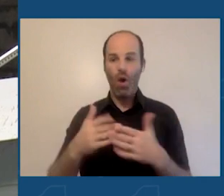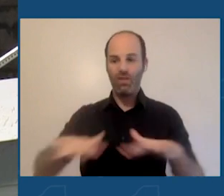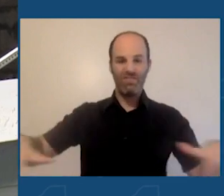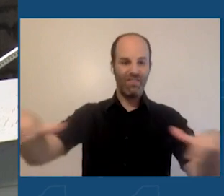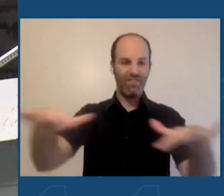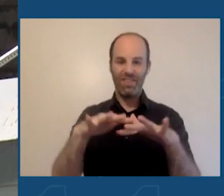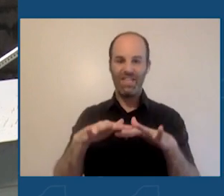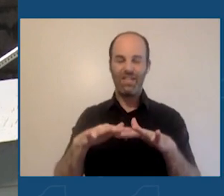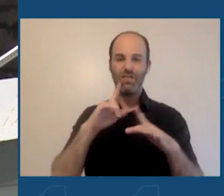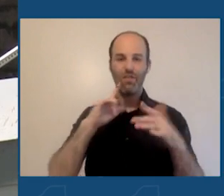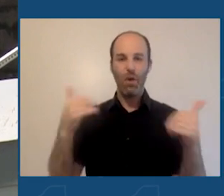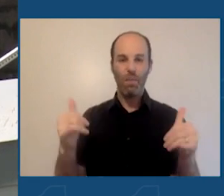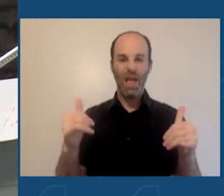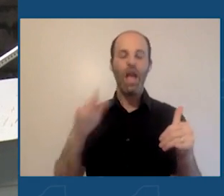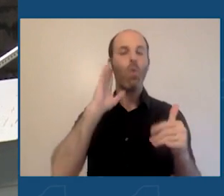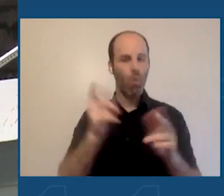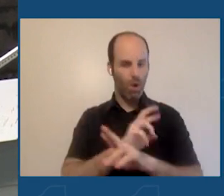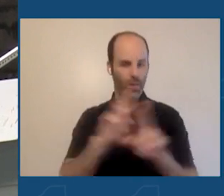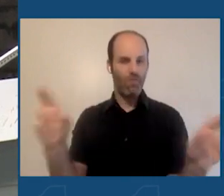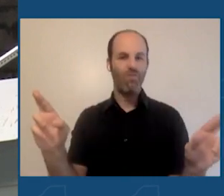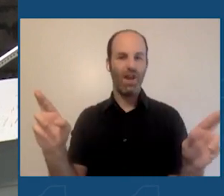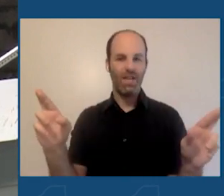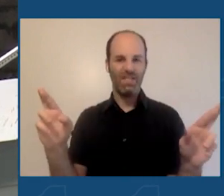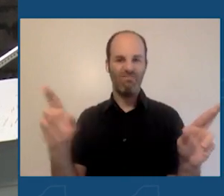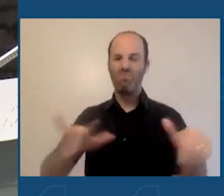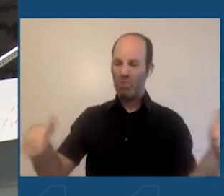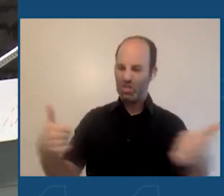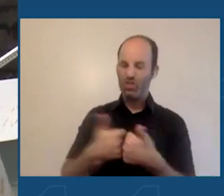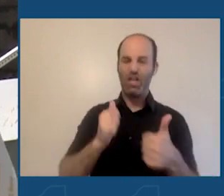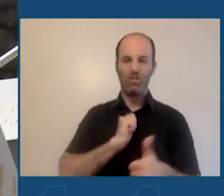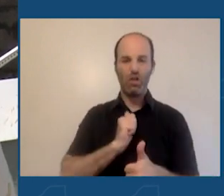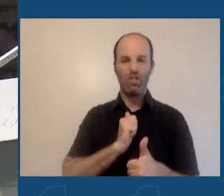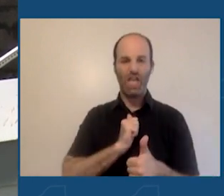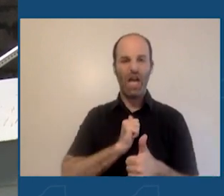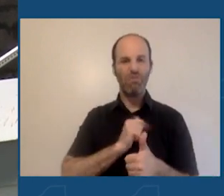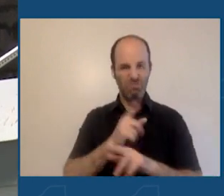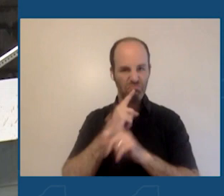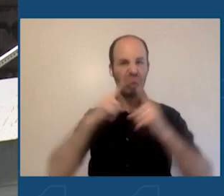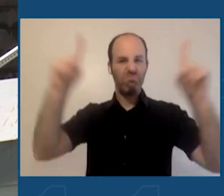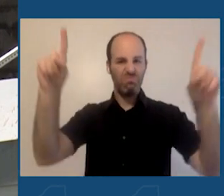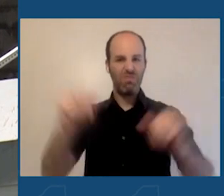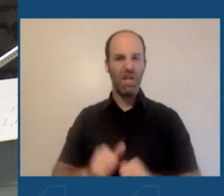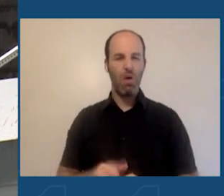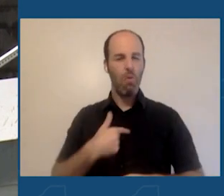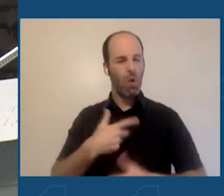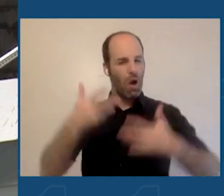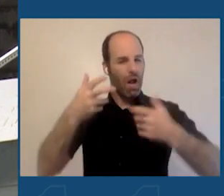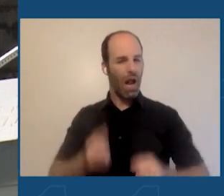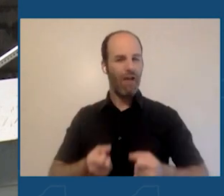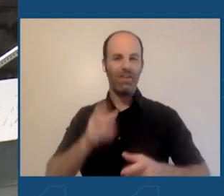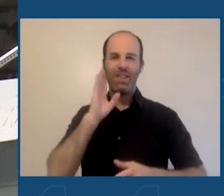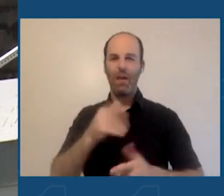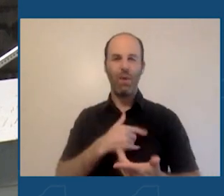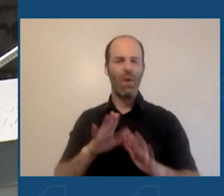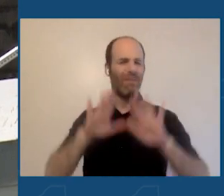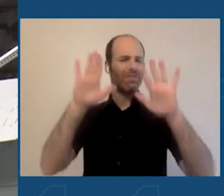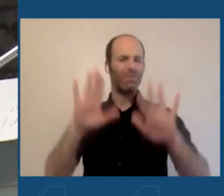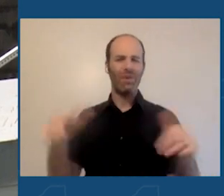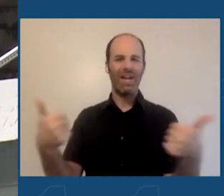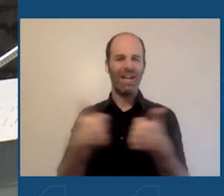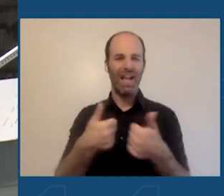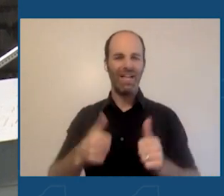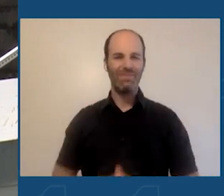We challenged ourselves, we pulled it off, and we're confident that we're going to have a great games.